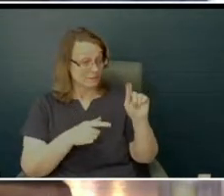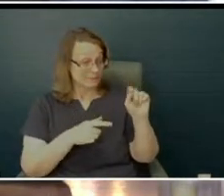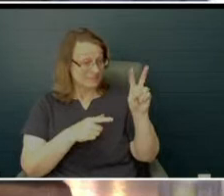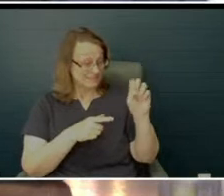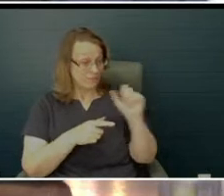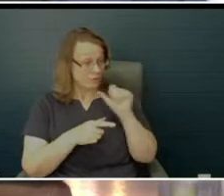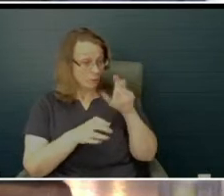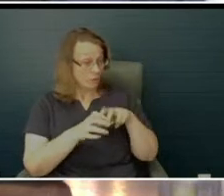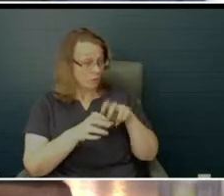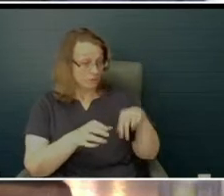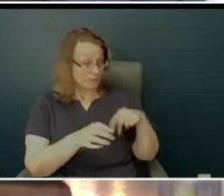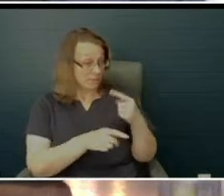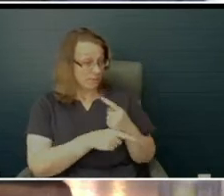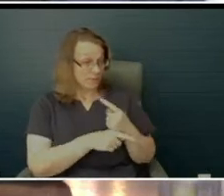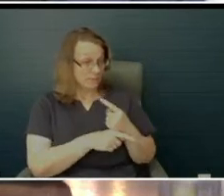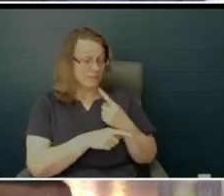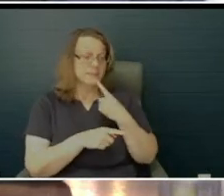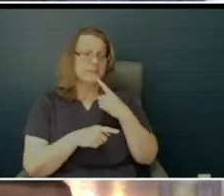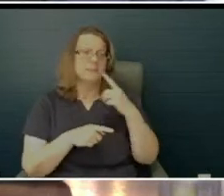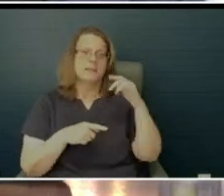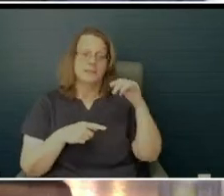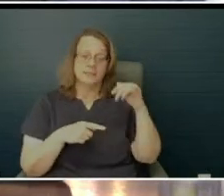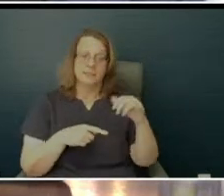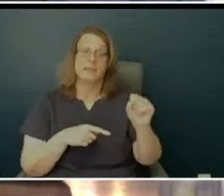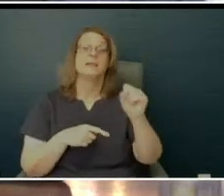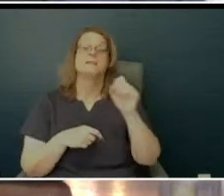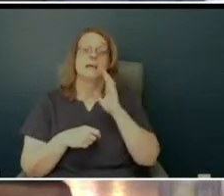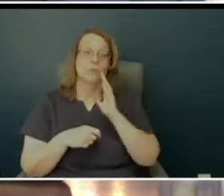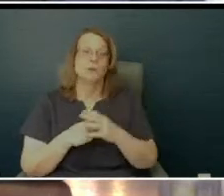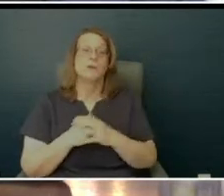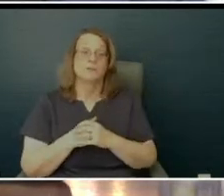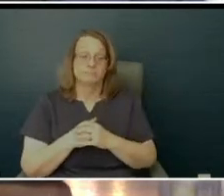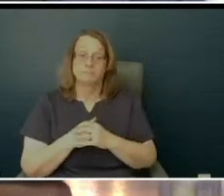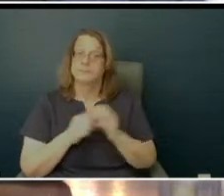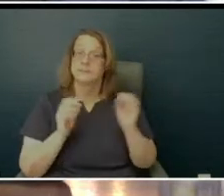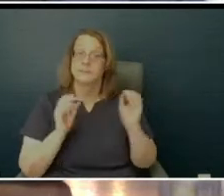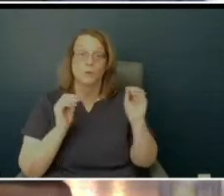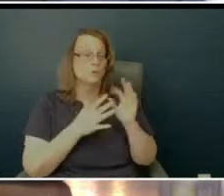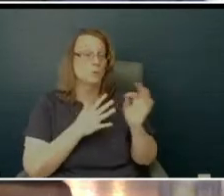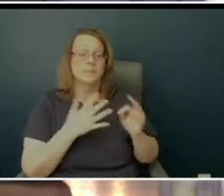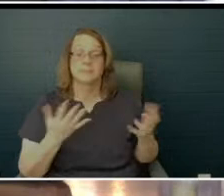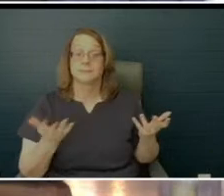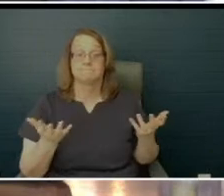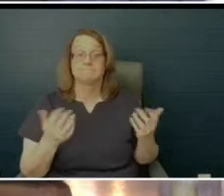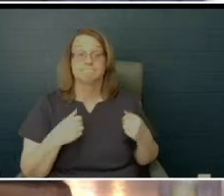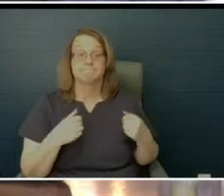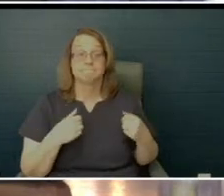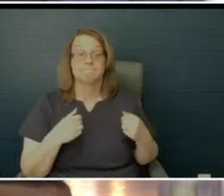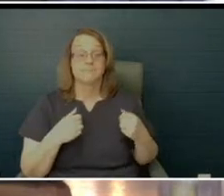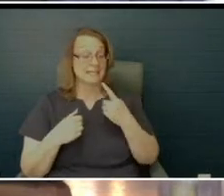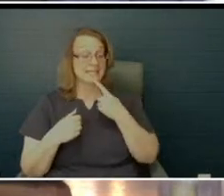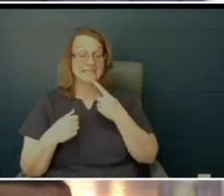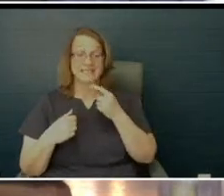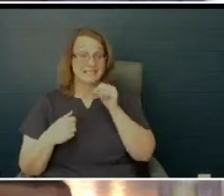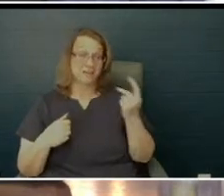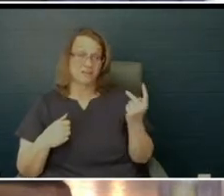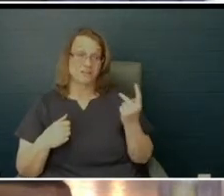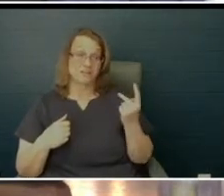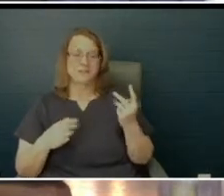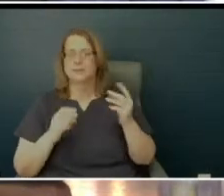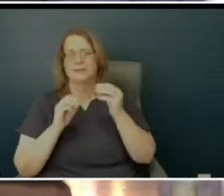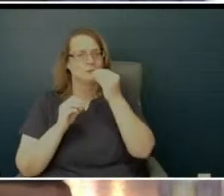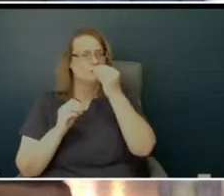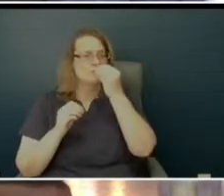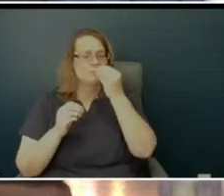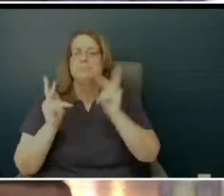resign, would you? And he said, absolutely I would, Mr. President. You leave me no choice. And then I said, and we're not the only ones. No one cares if we resign. If Steve and